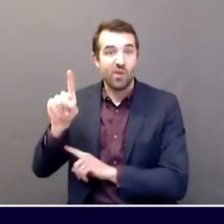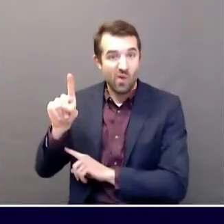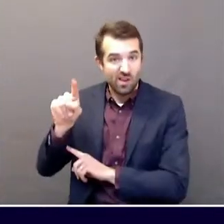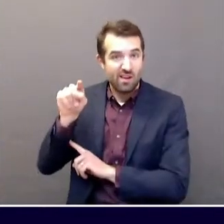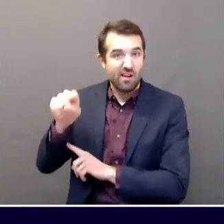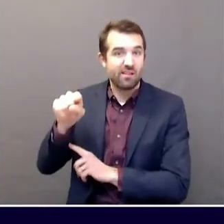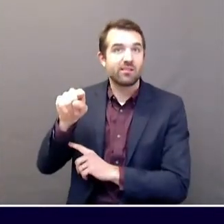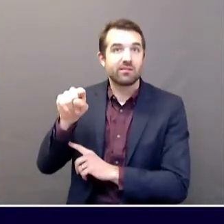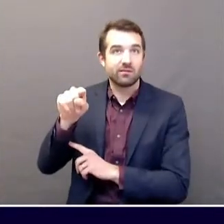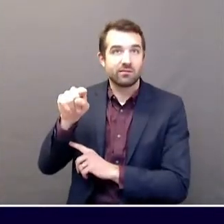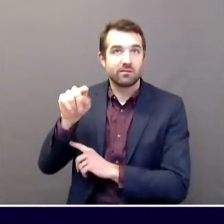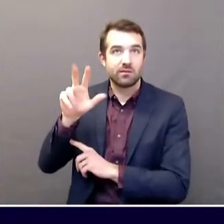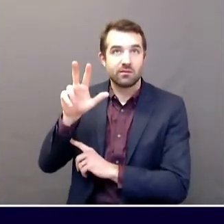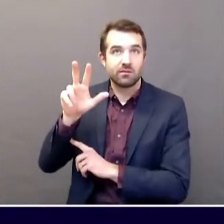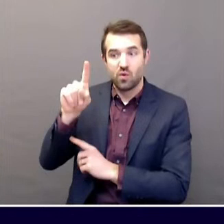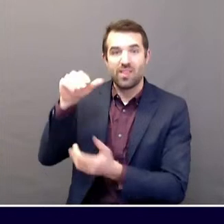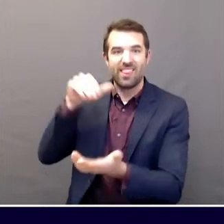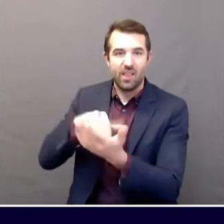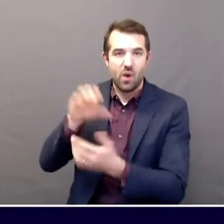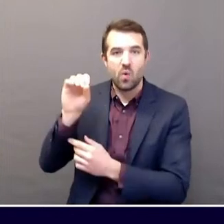31,064 are confirmed,